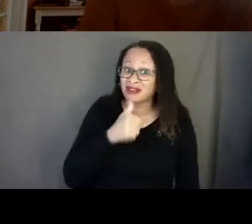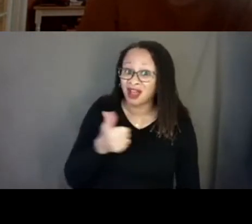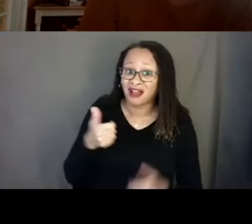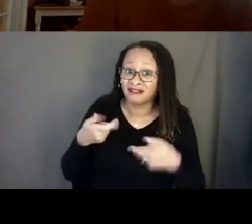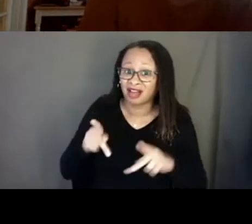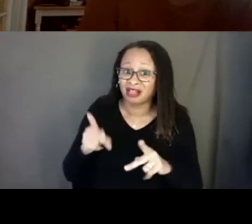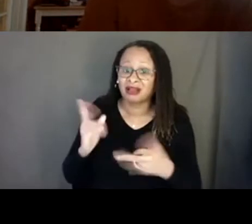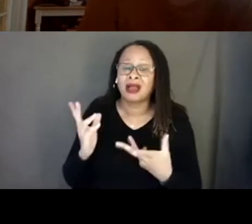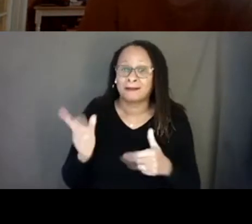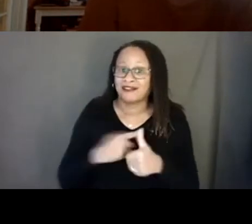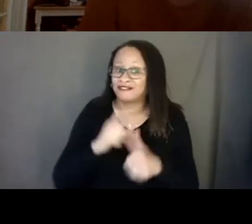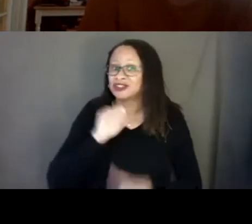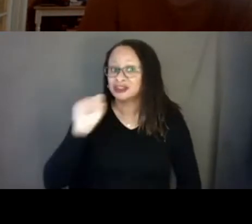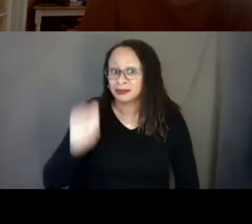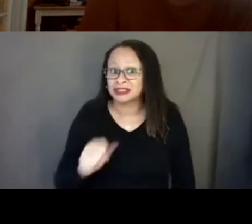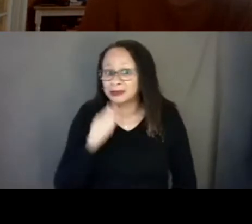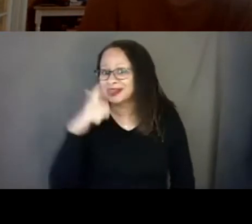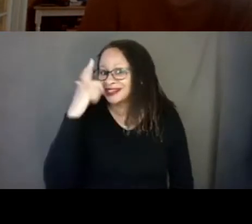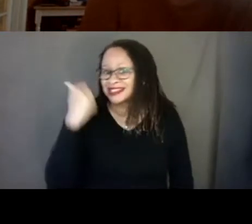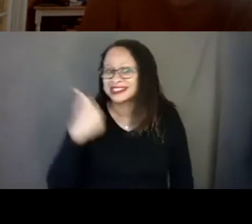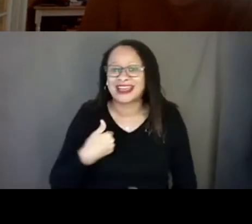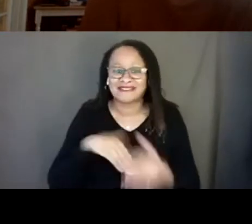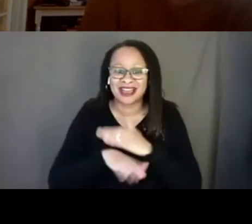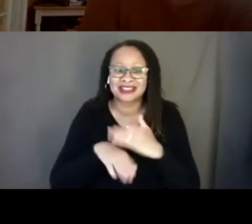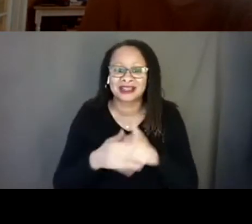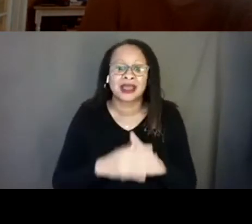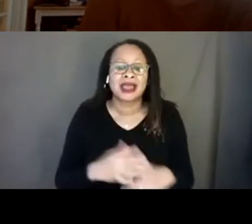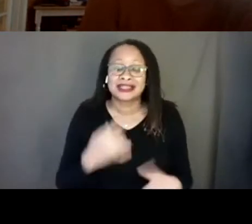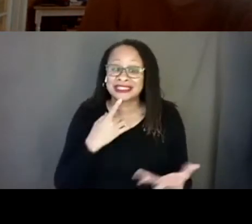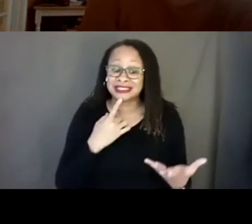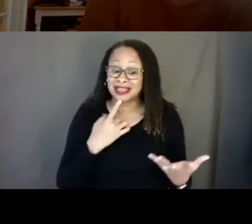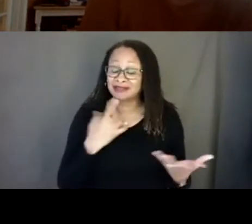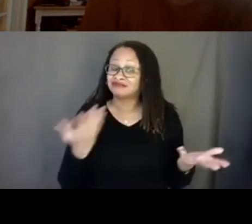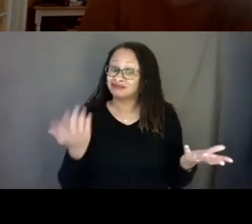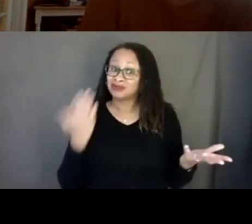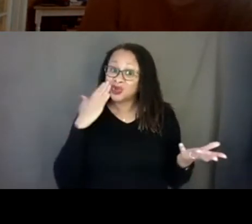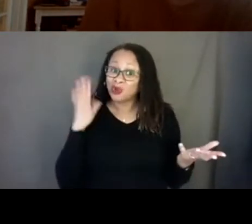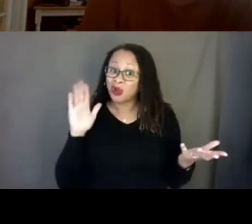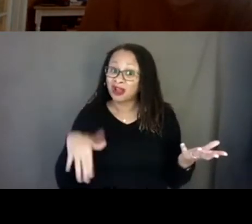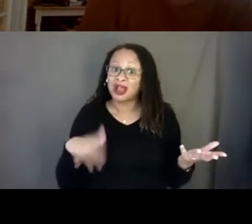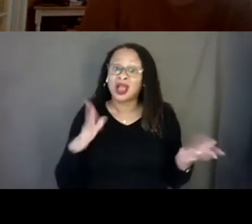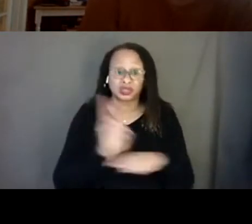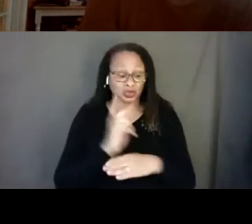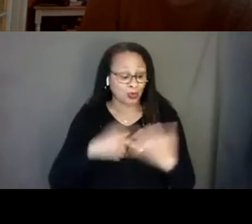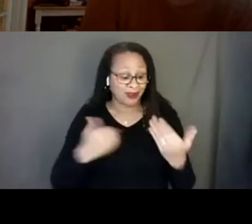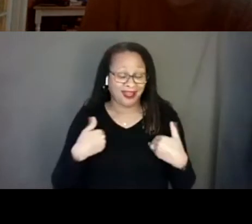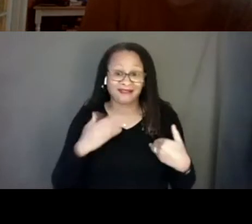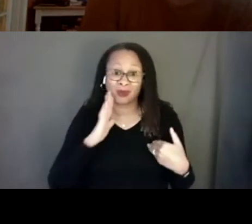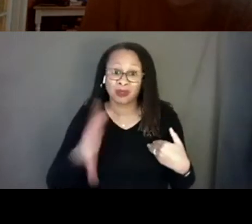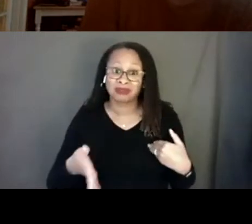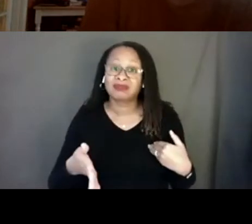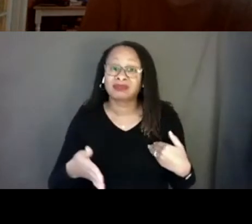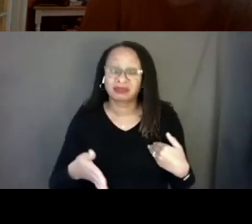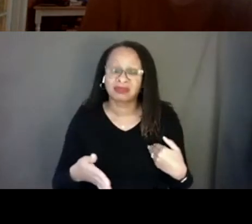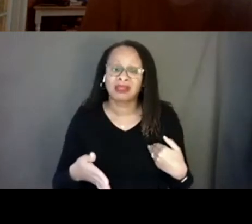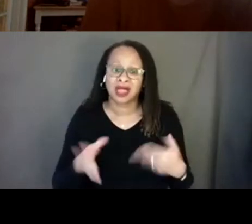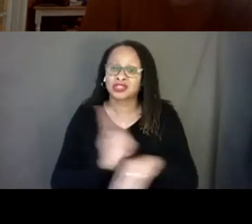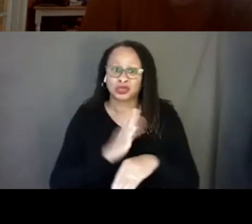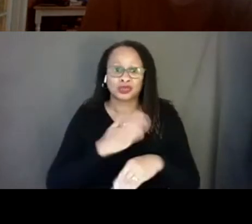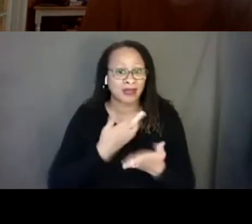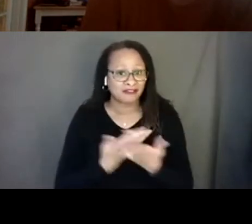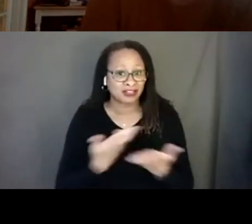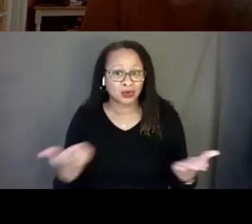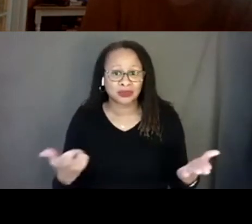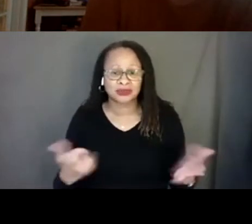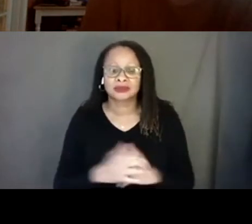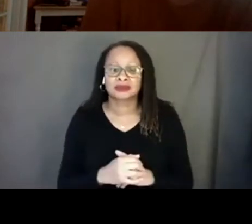in my first semester. And then I was like, you know what, I'm going to just use what I have and use my resources.